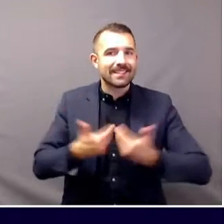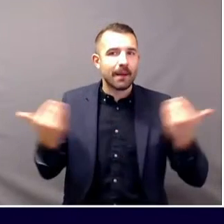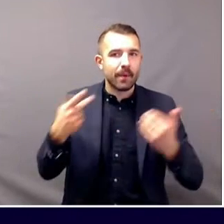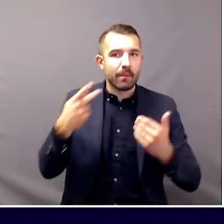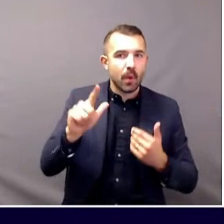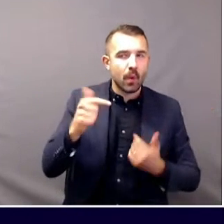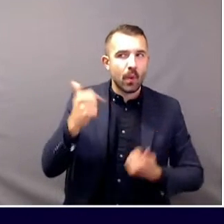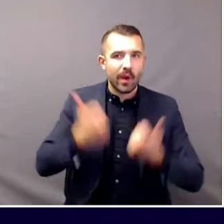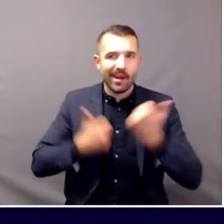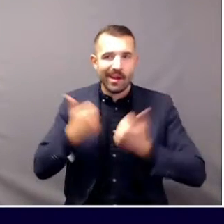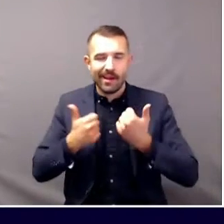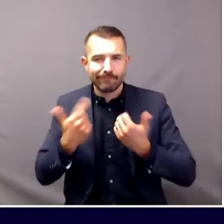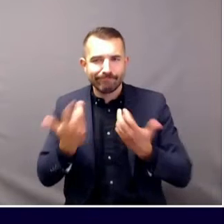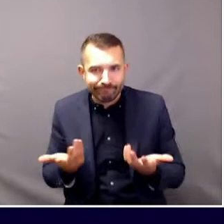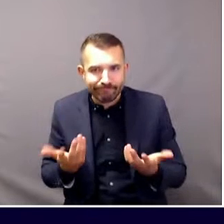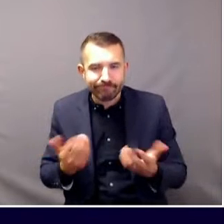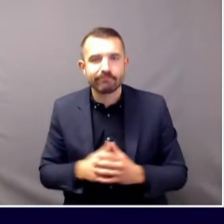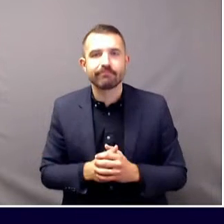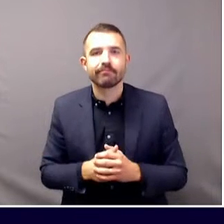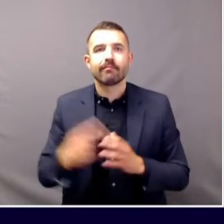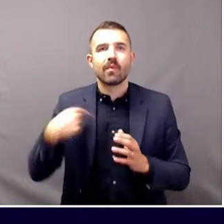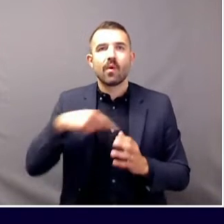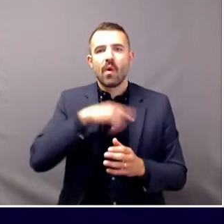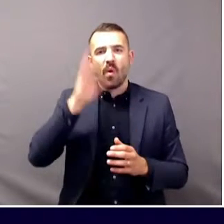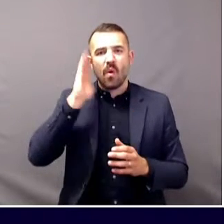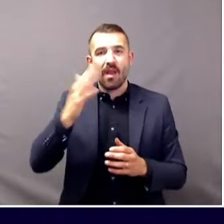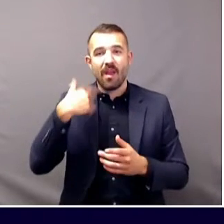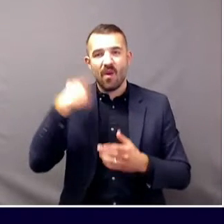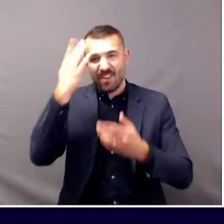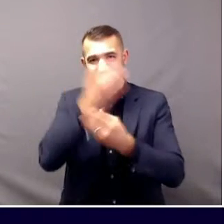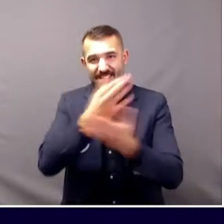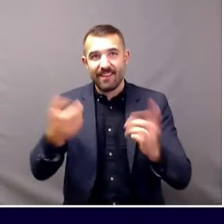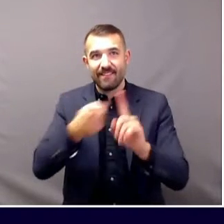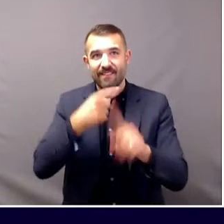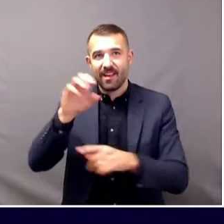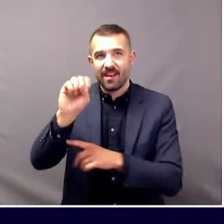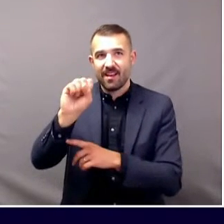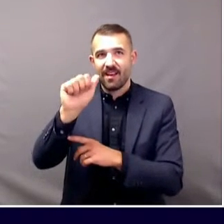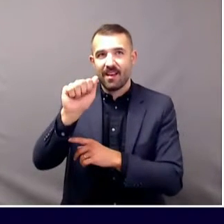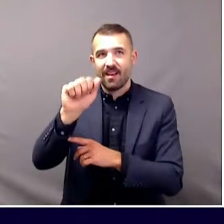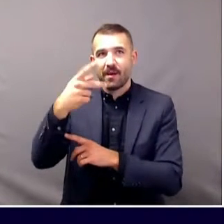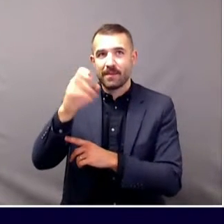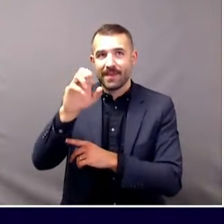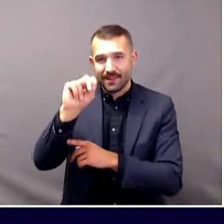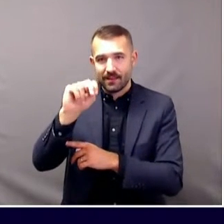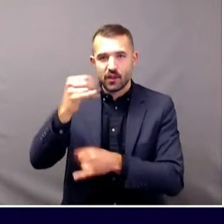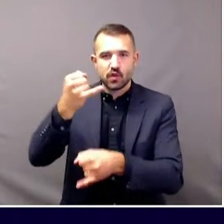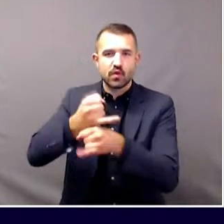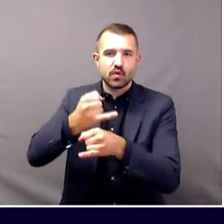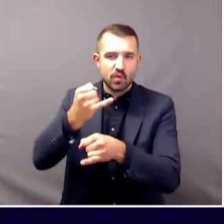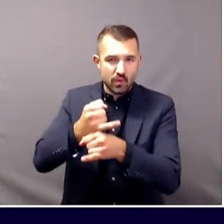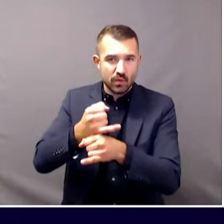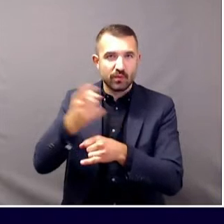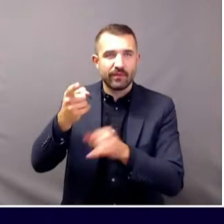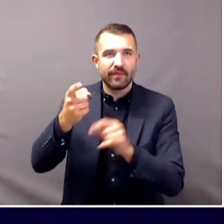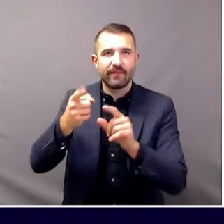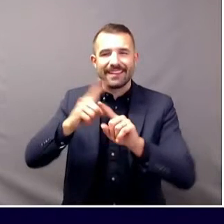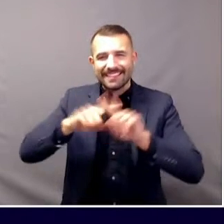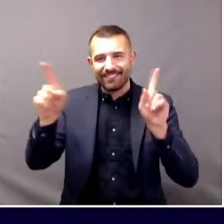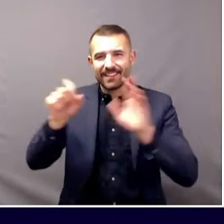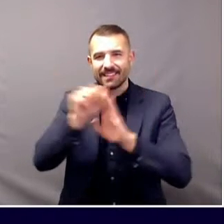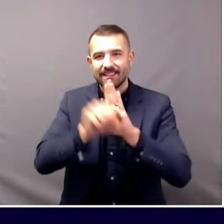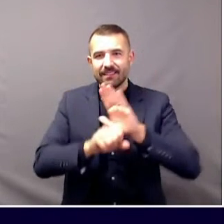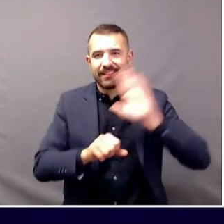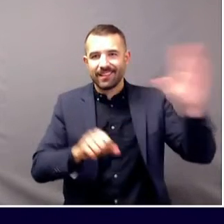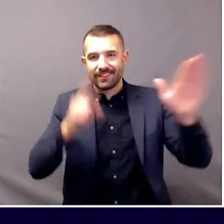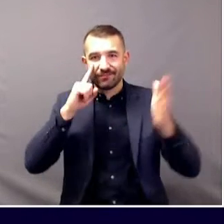guidance documents coming from the Aspen Institute from different states. And even though we double checked and triple checked on team swimming, we